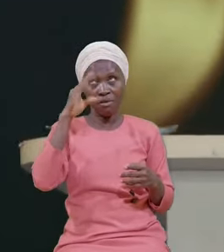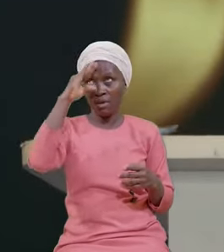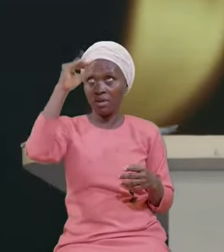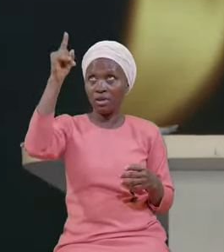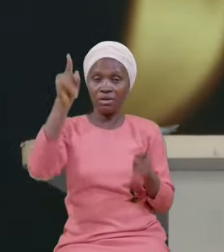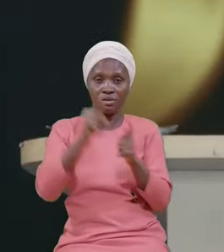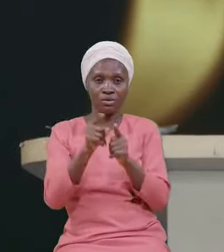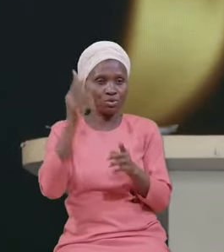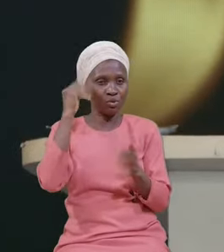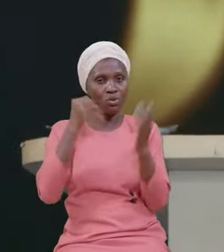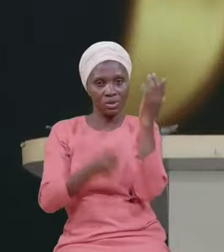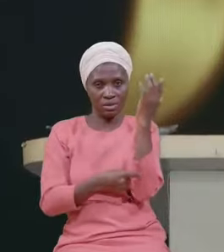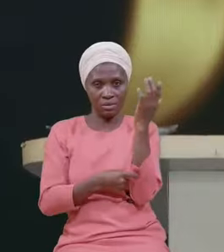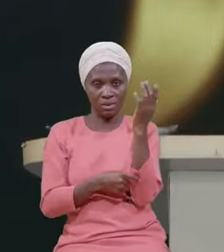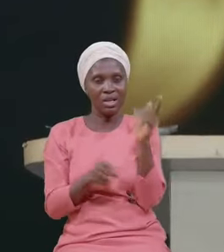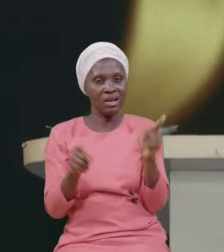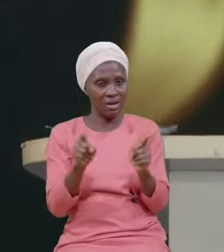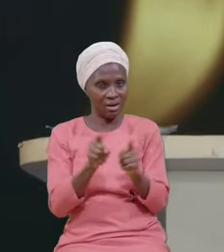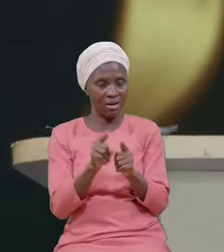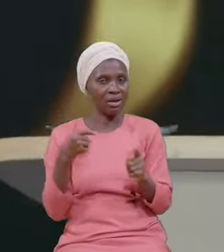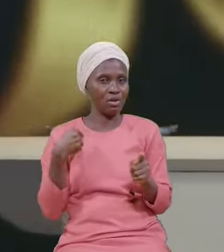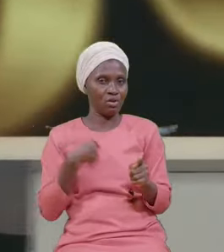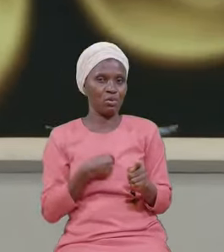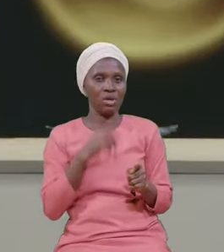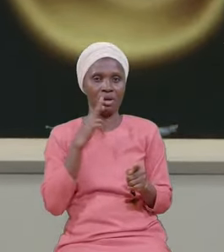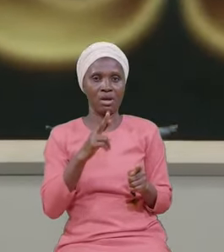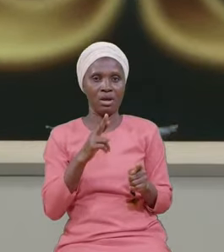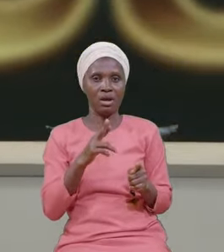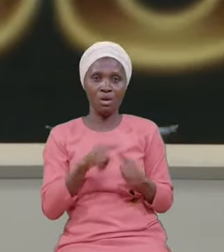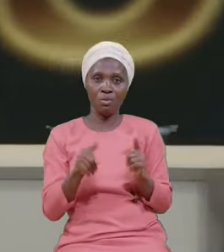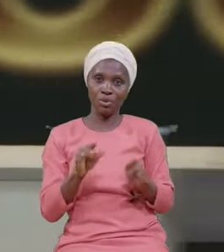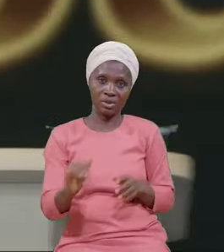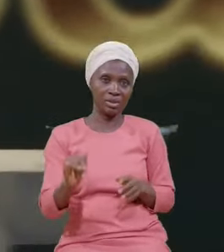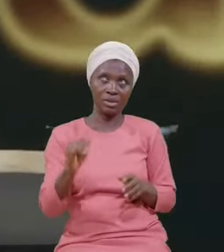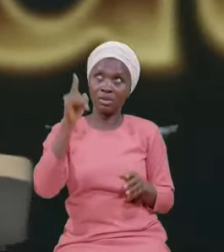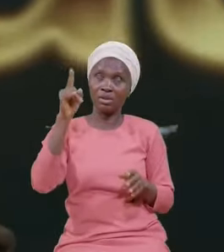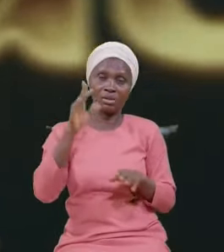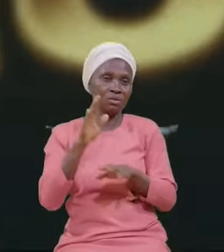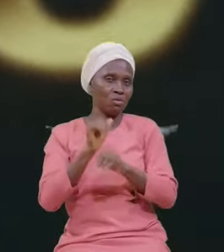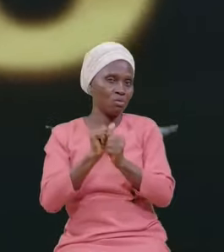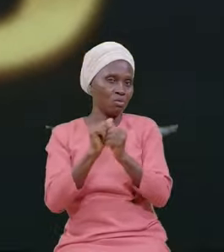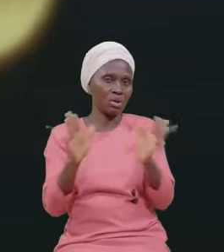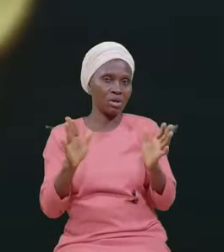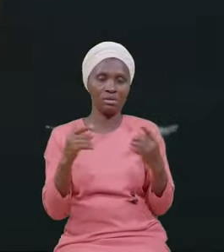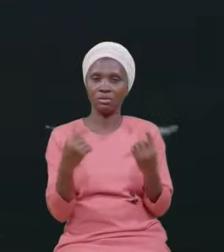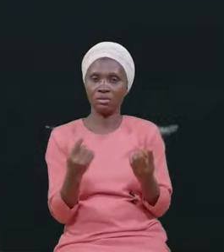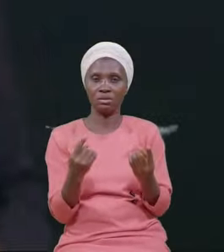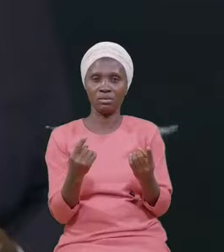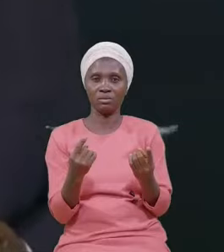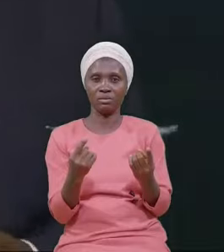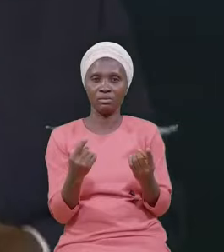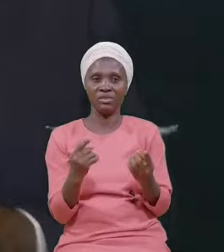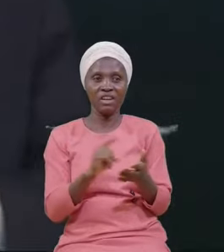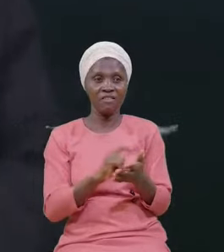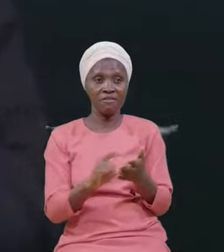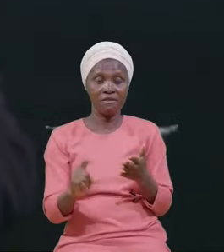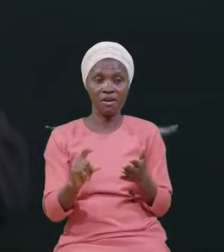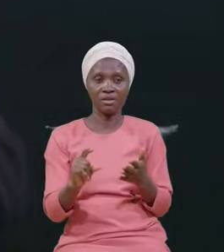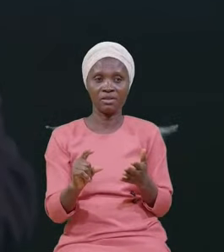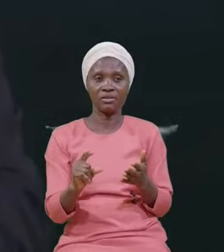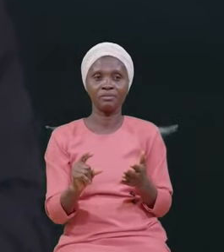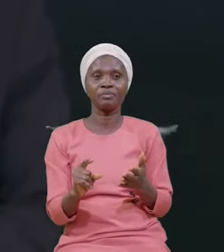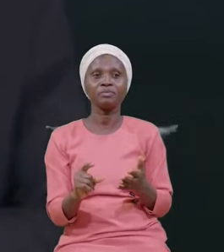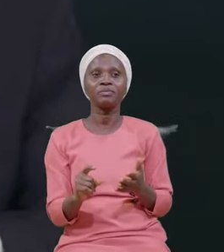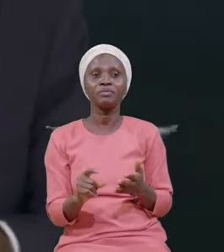yet without sin verse 16 then encourages us